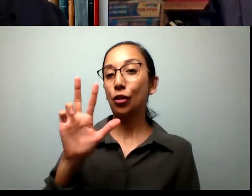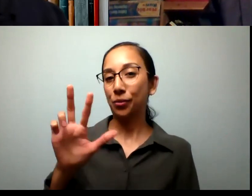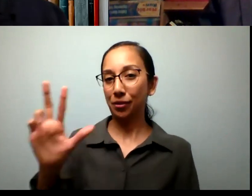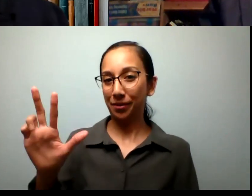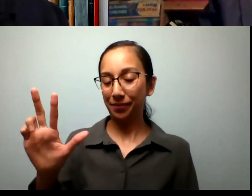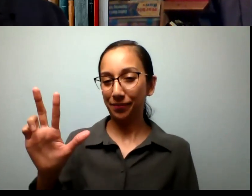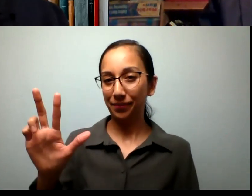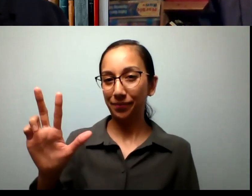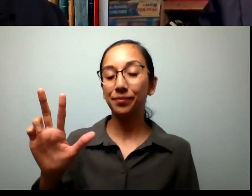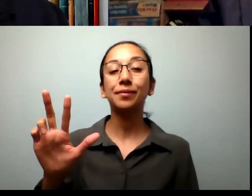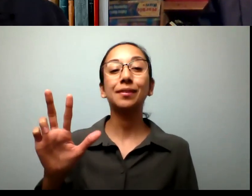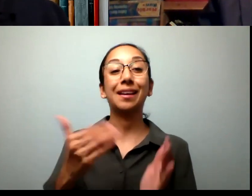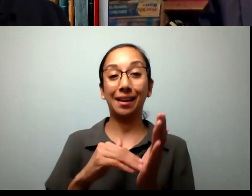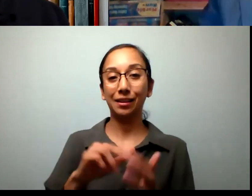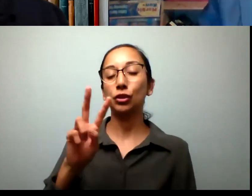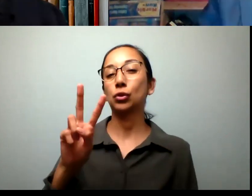213-241-8333.